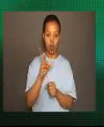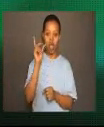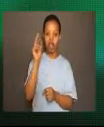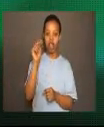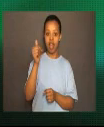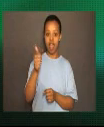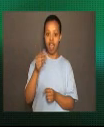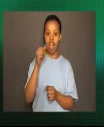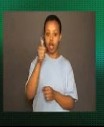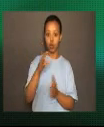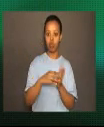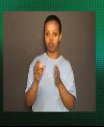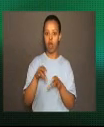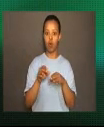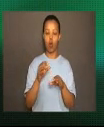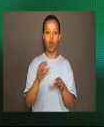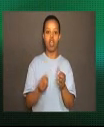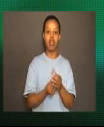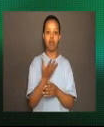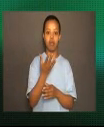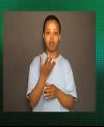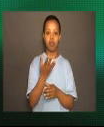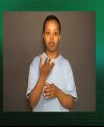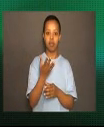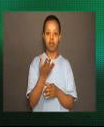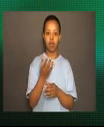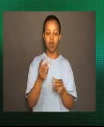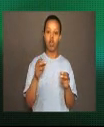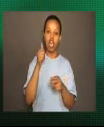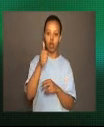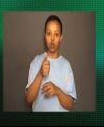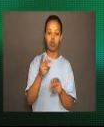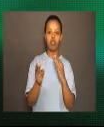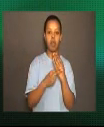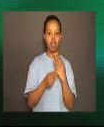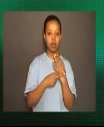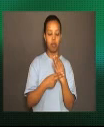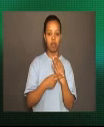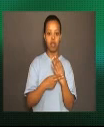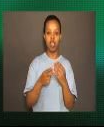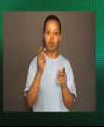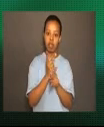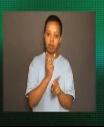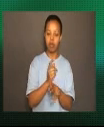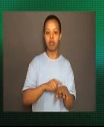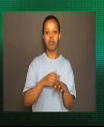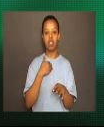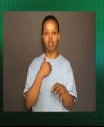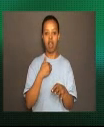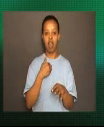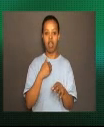DNA replicates semi-conservatively, which means that each new